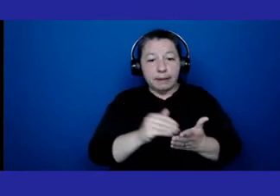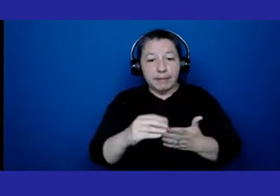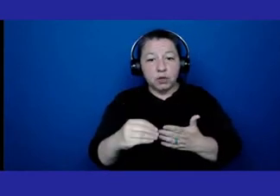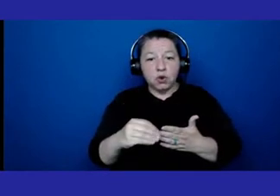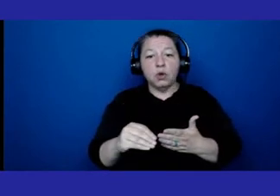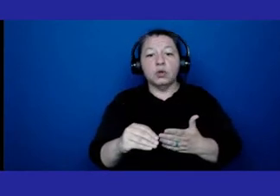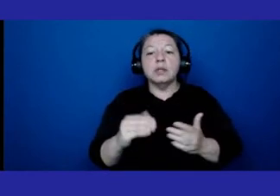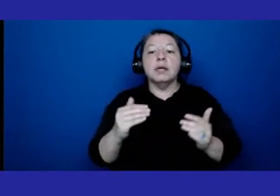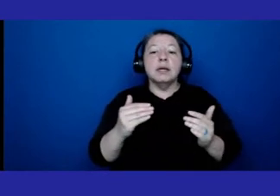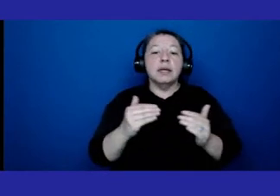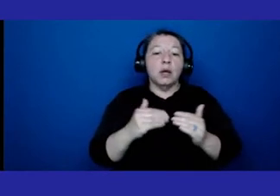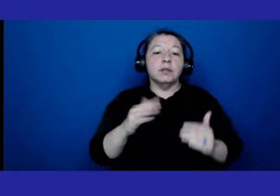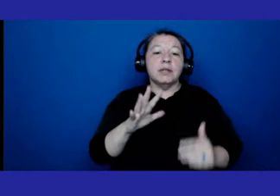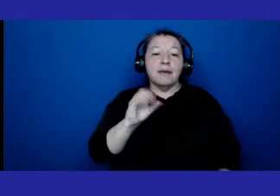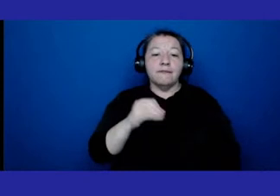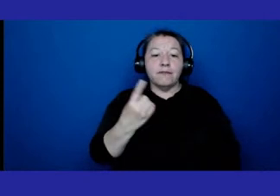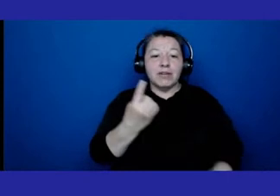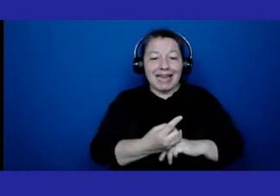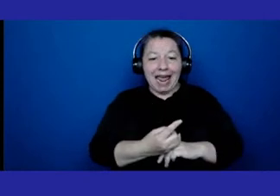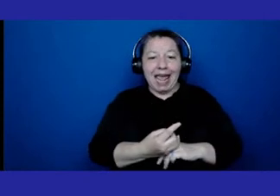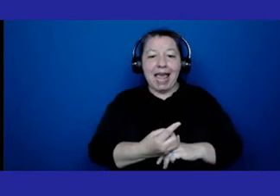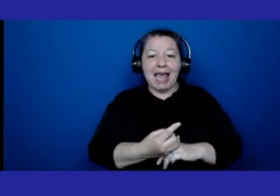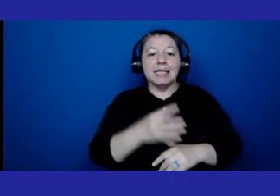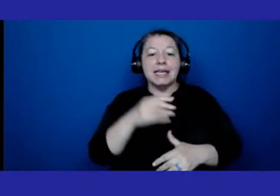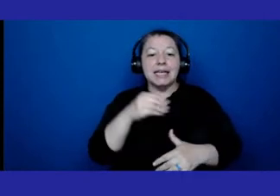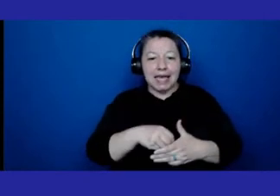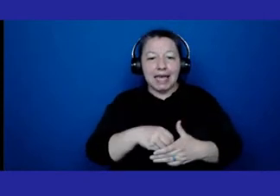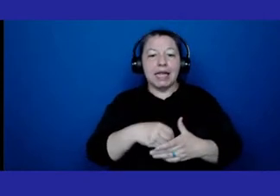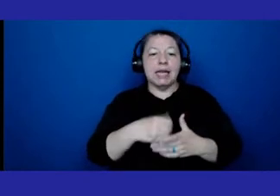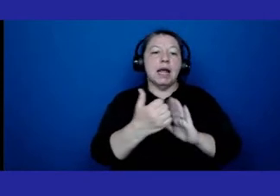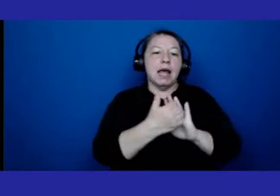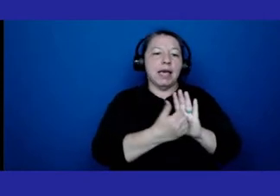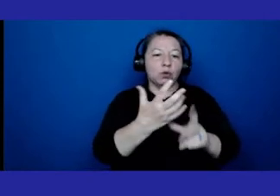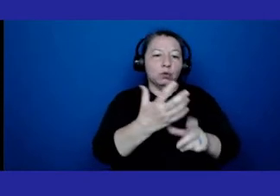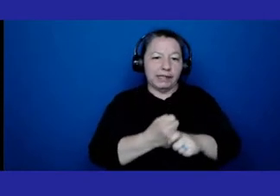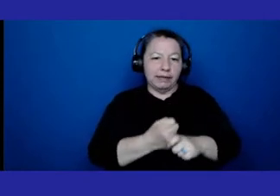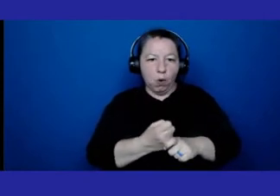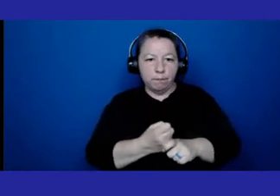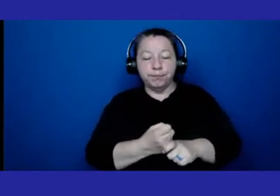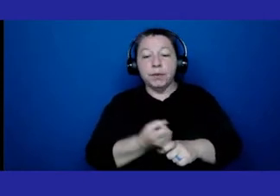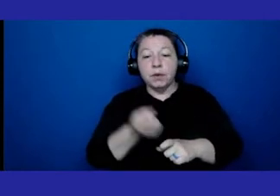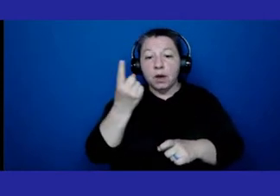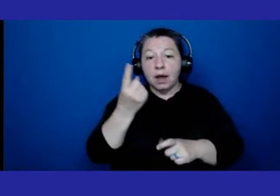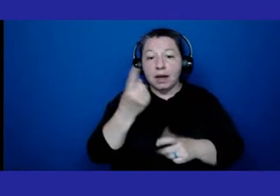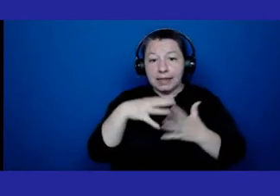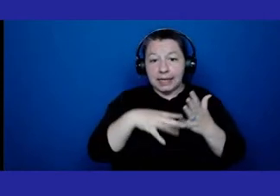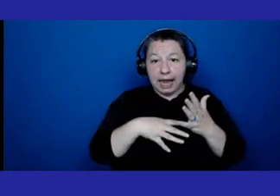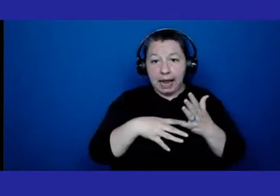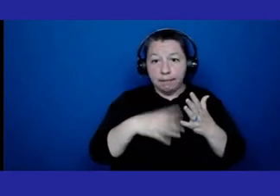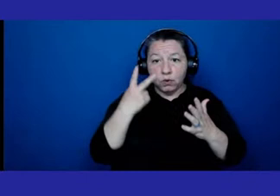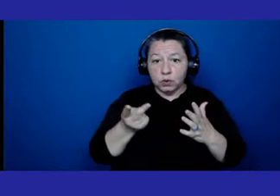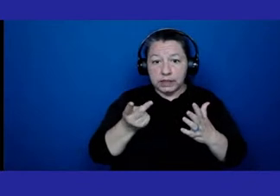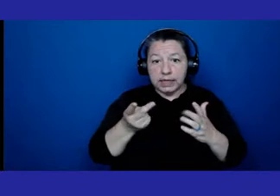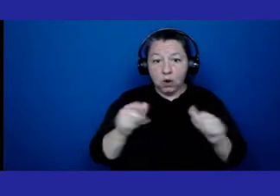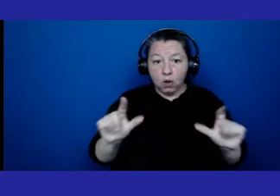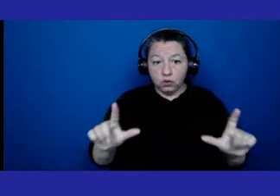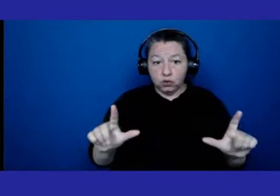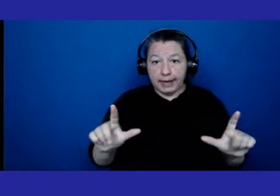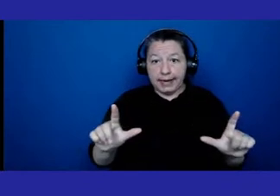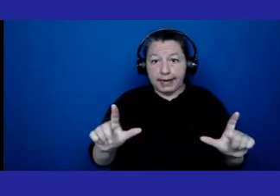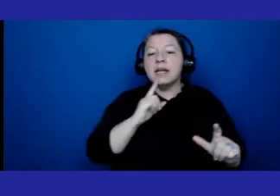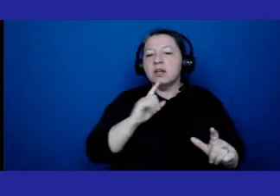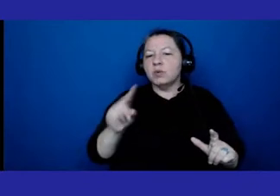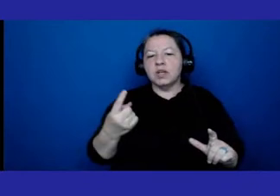to a 50 days in accounts receivable. The table ahead on the screen is really just